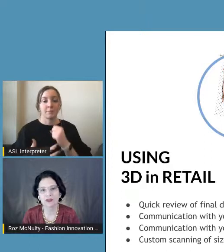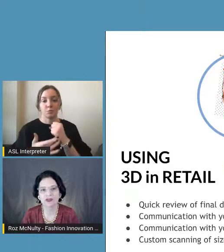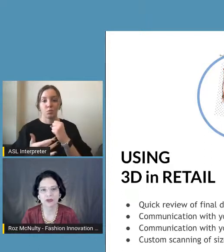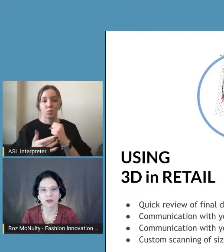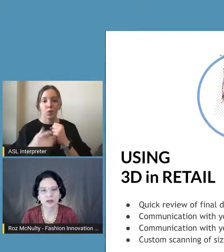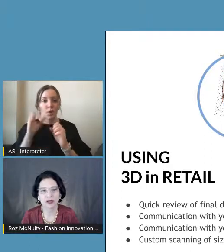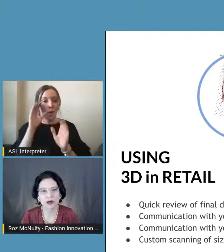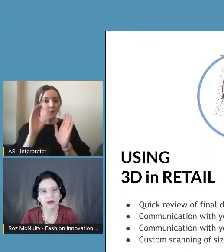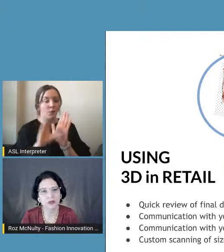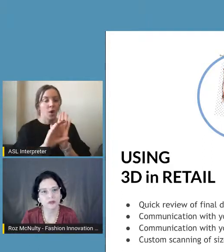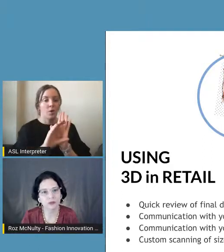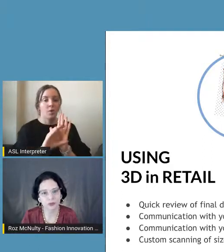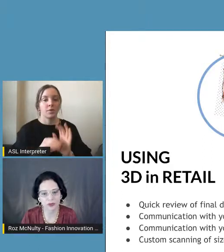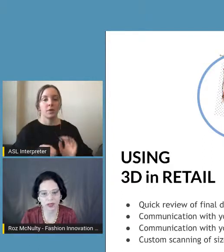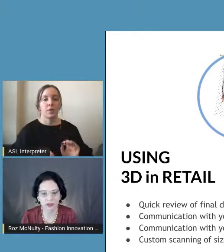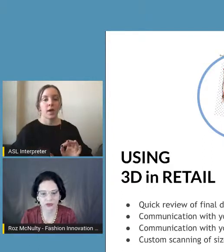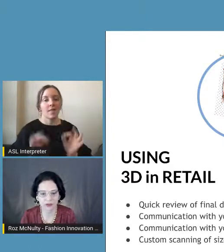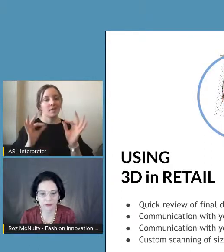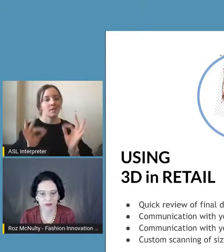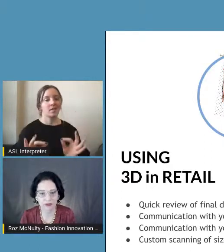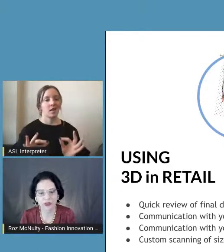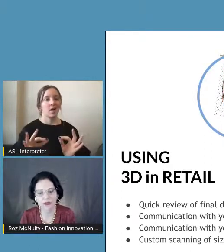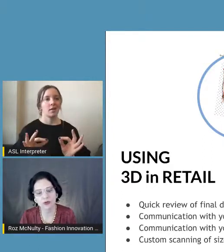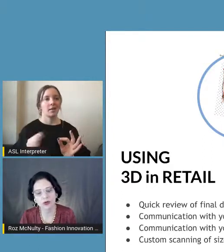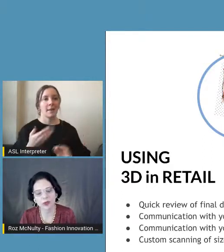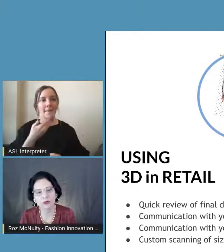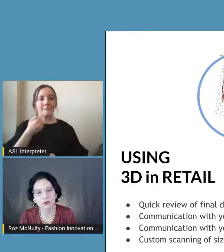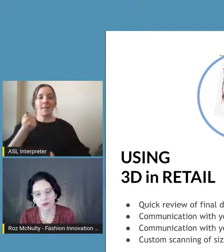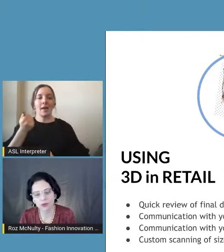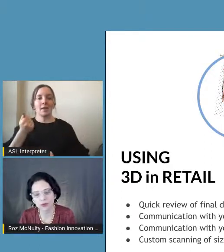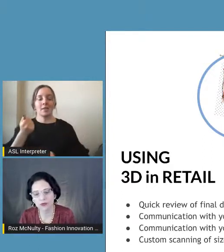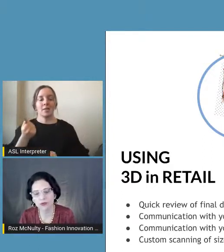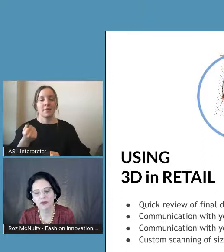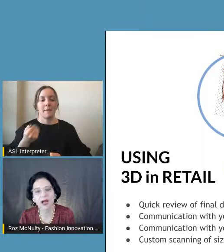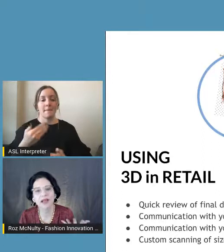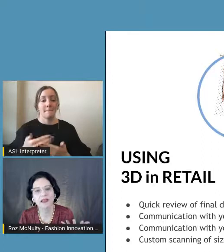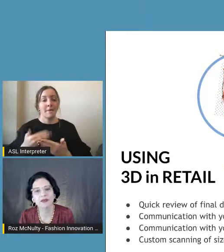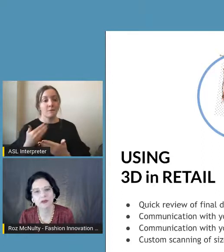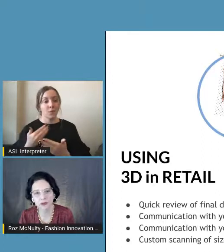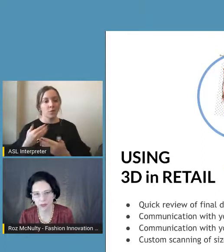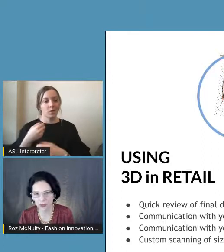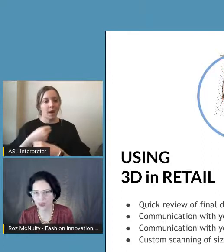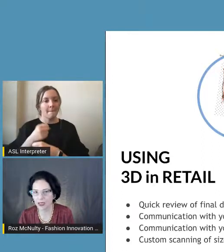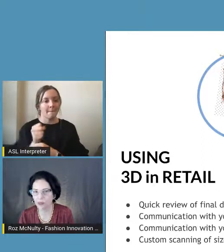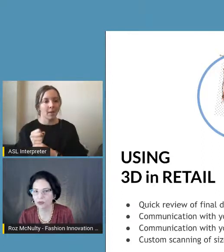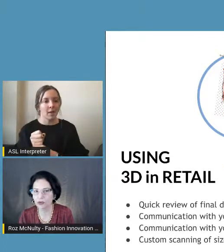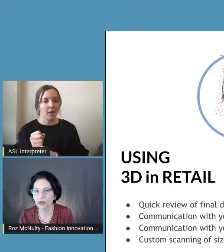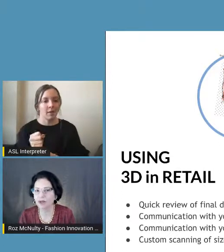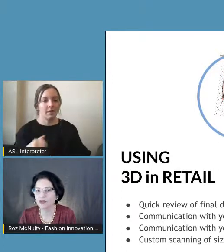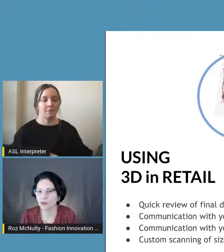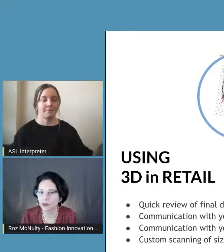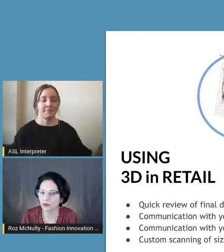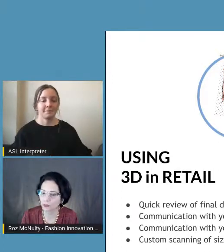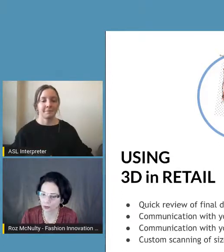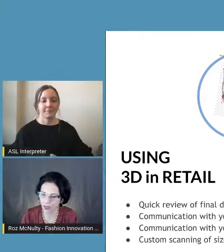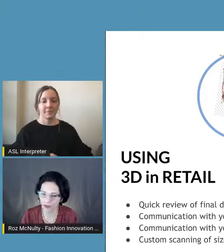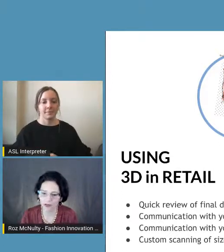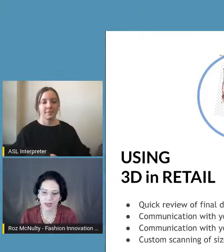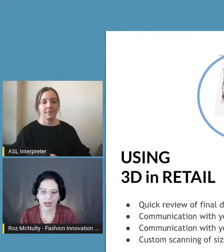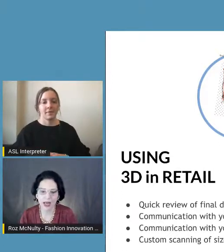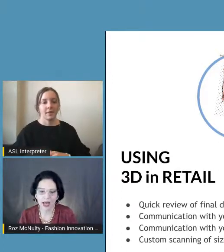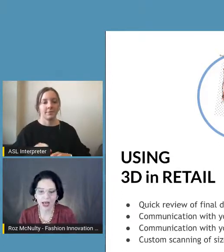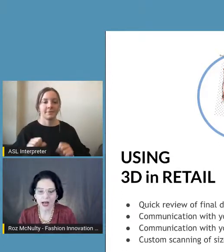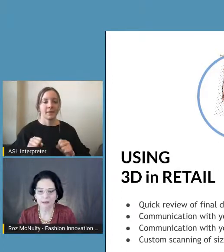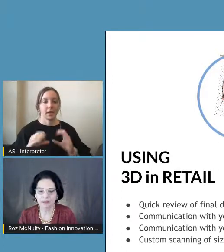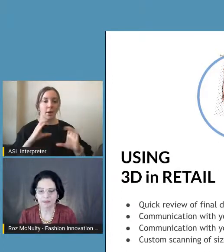make a decision on that garment for production. So you can do a quick review of your designs, communicate with your customers, your